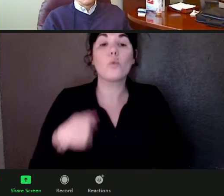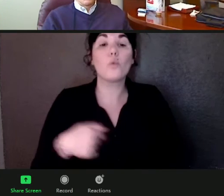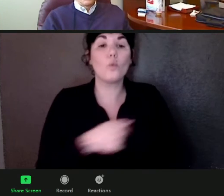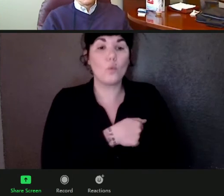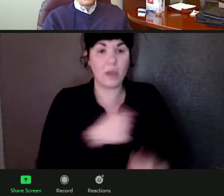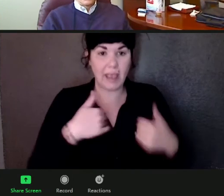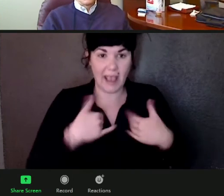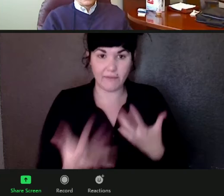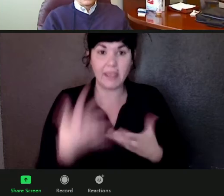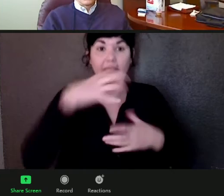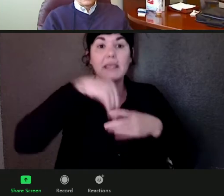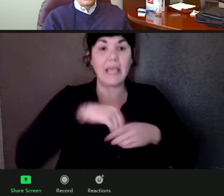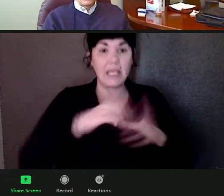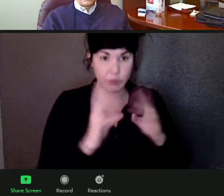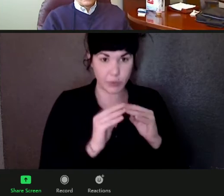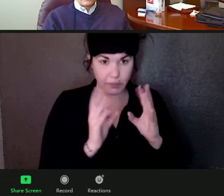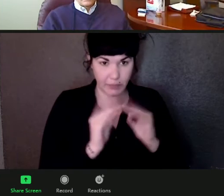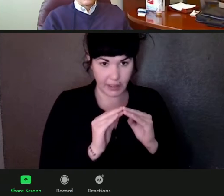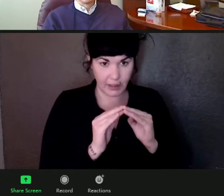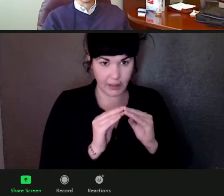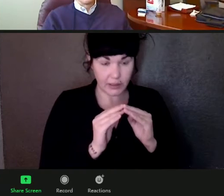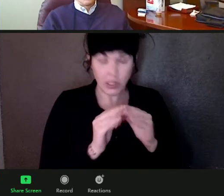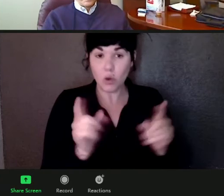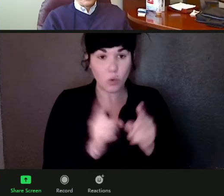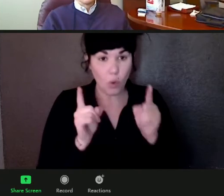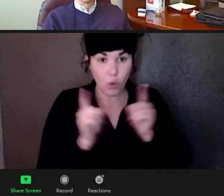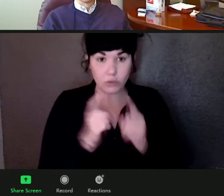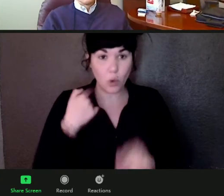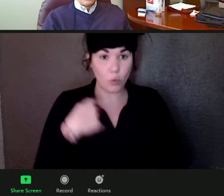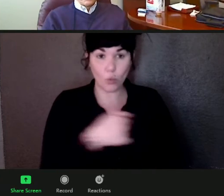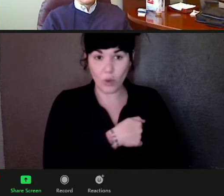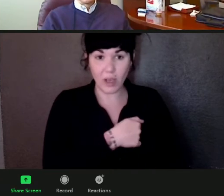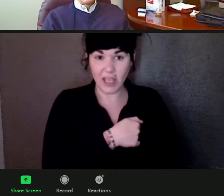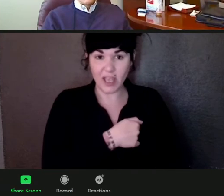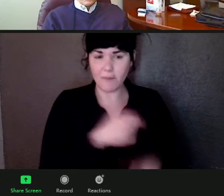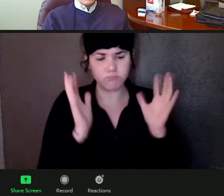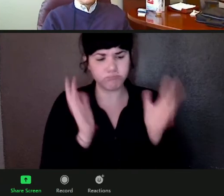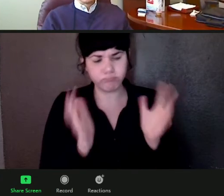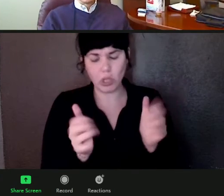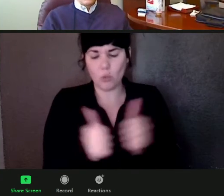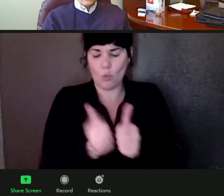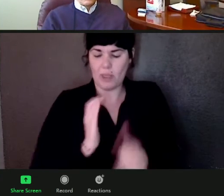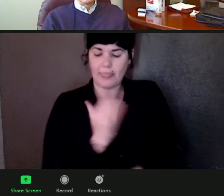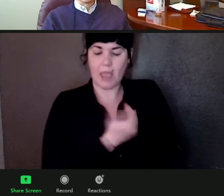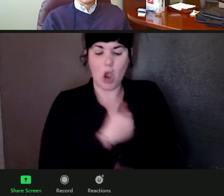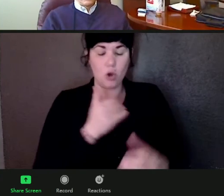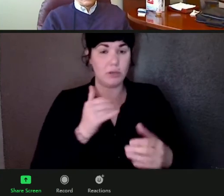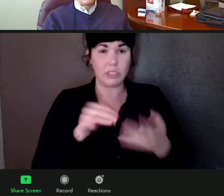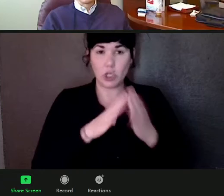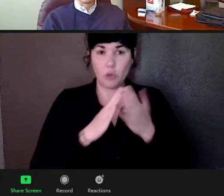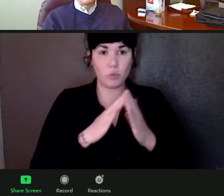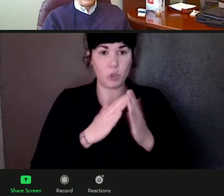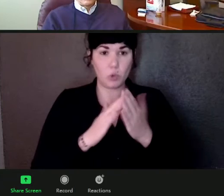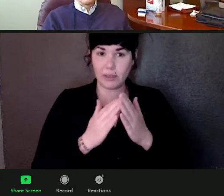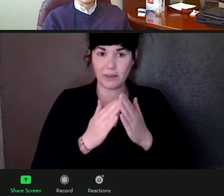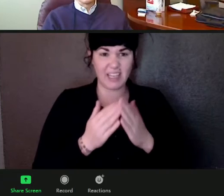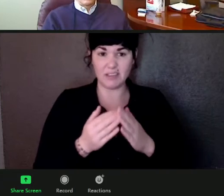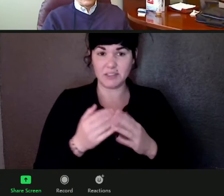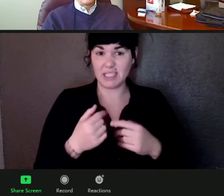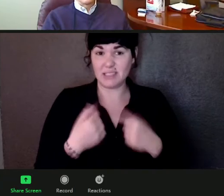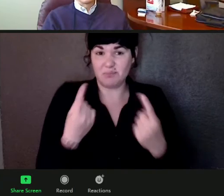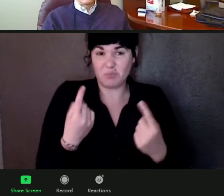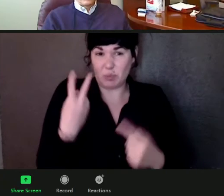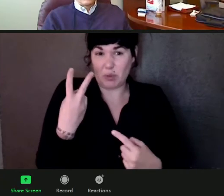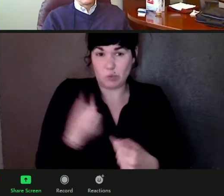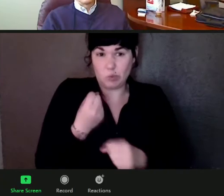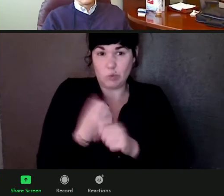been hearing from our community over the past year, over the last two years, you know, really looking at these are things and these are areas that have